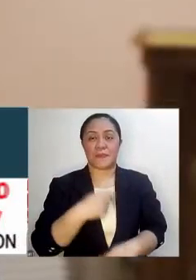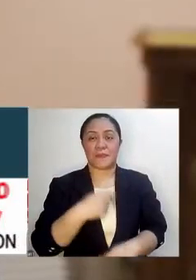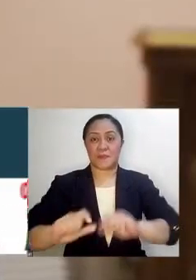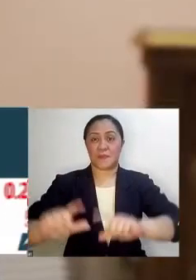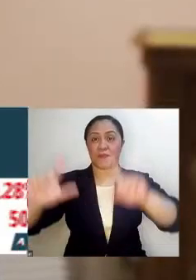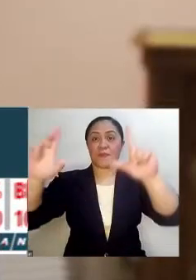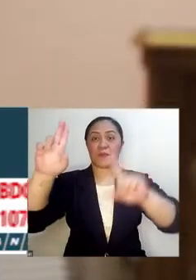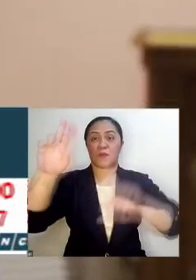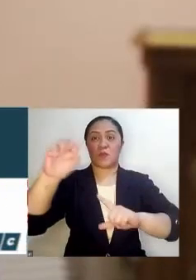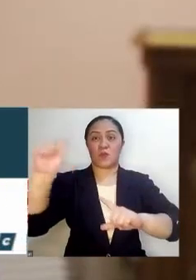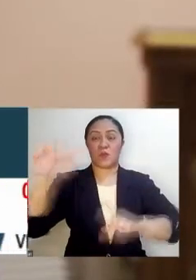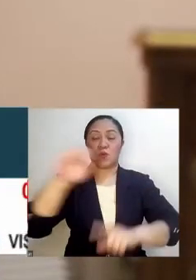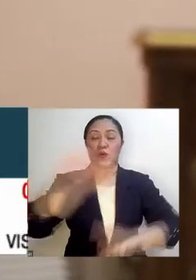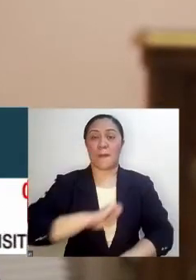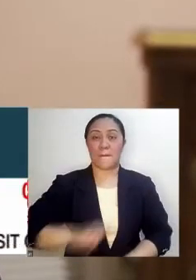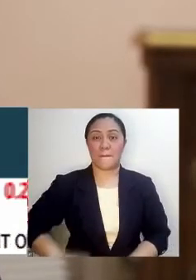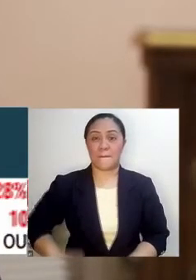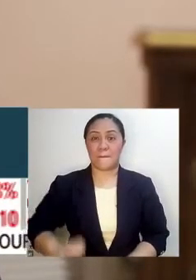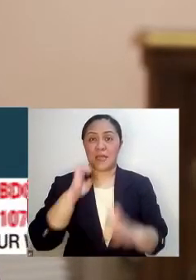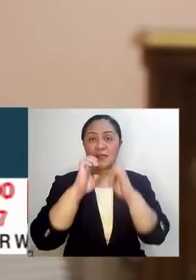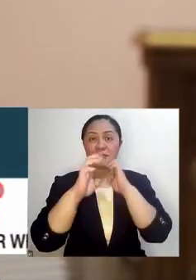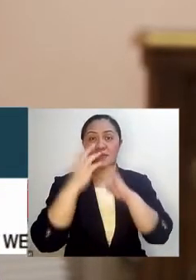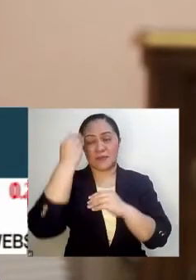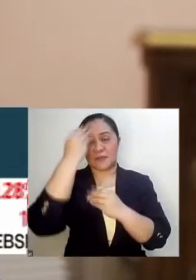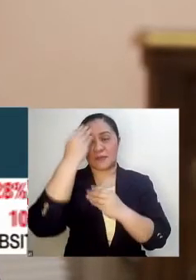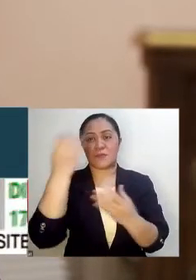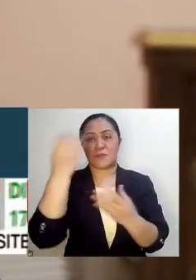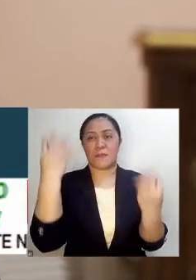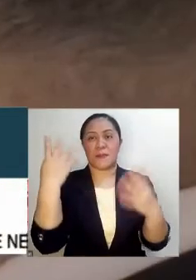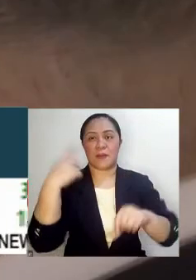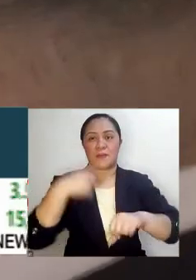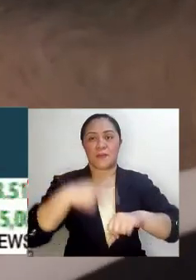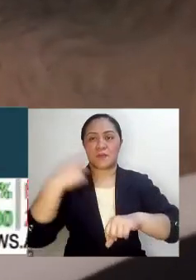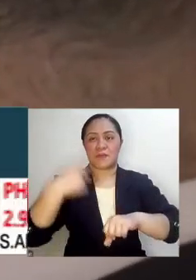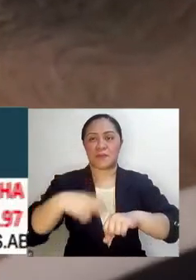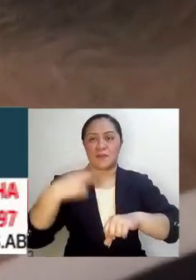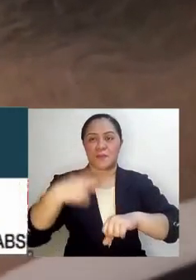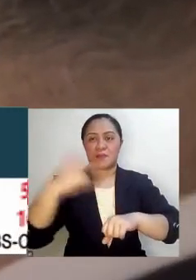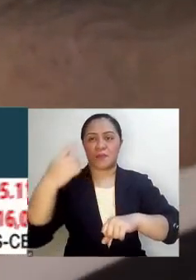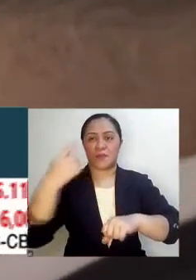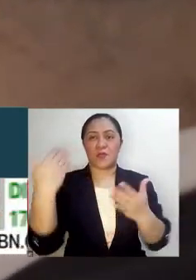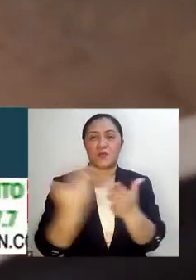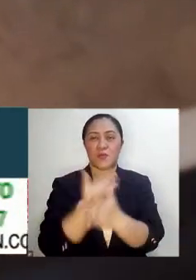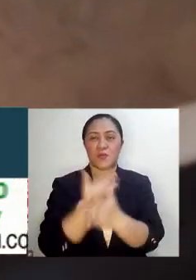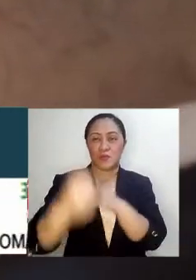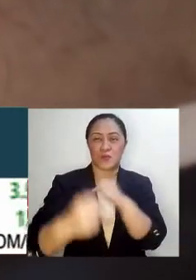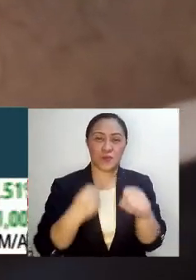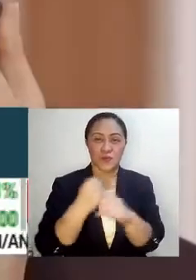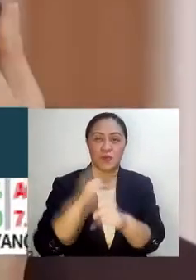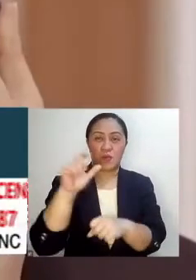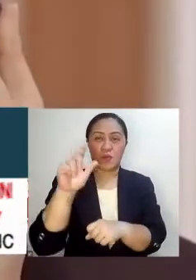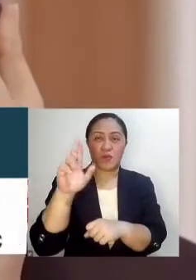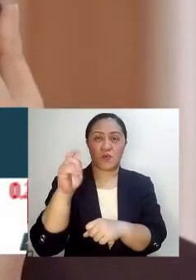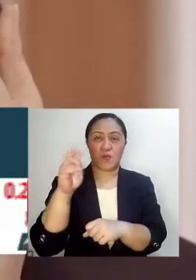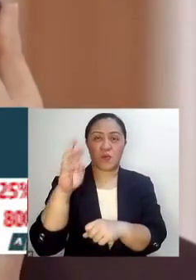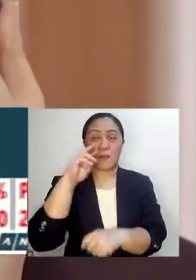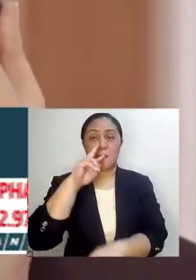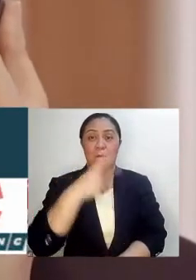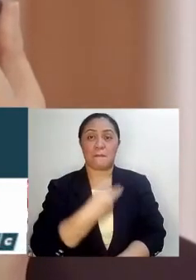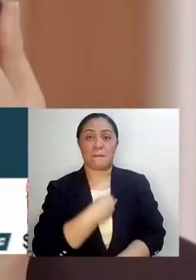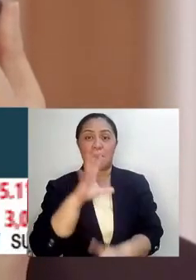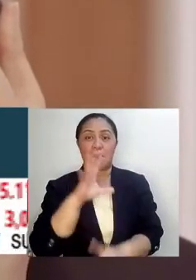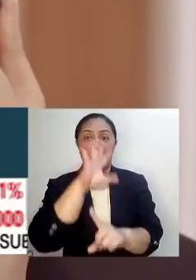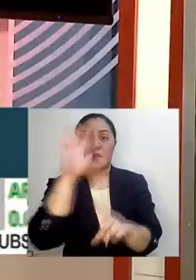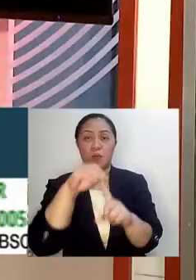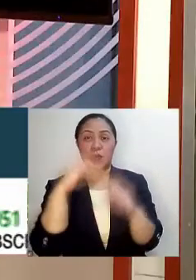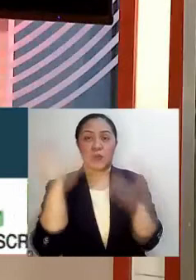viewed and shared thousands of times. The Lunar New Year is the biggest celebration in Vietnamese culture. Okay, I'll